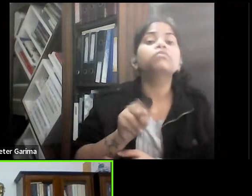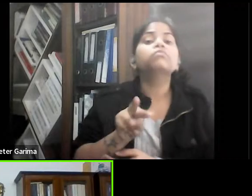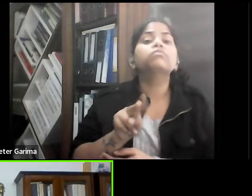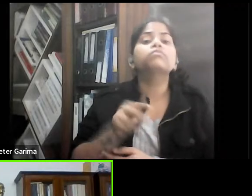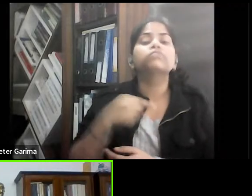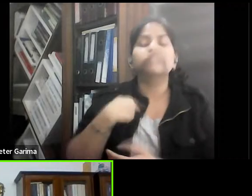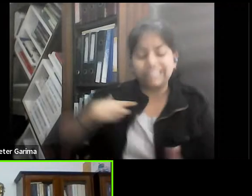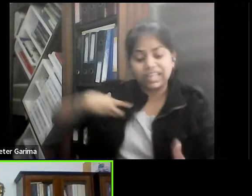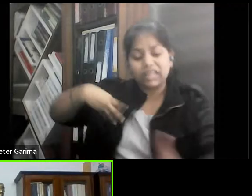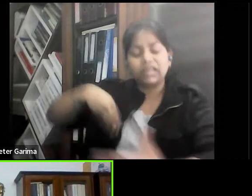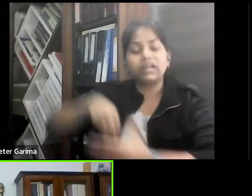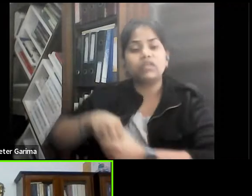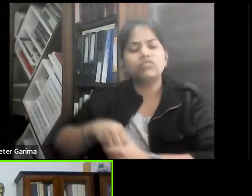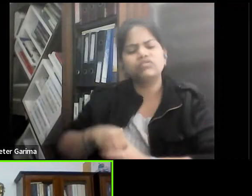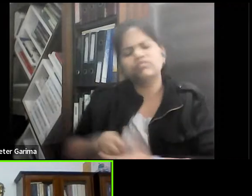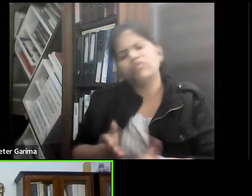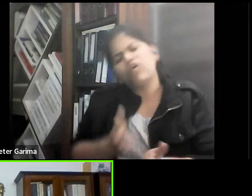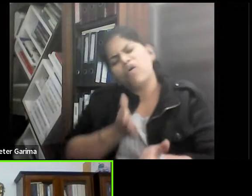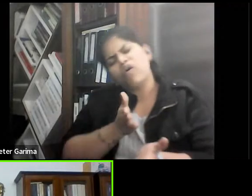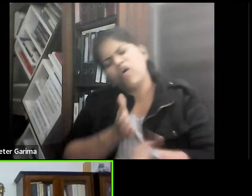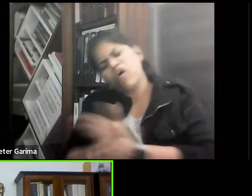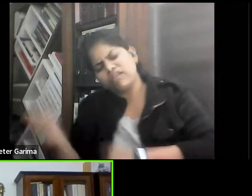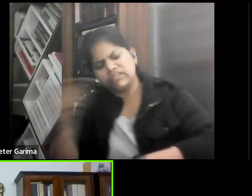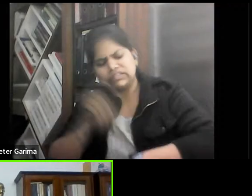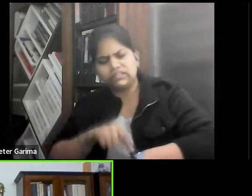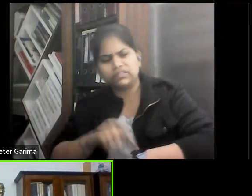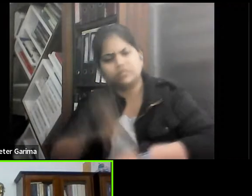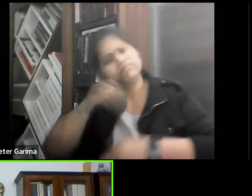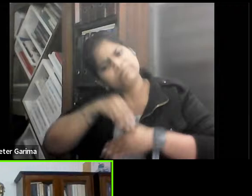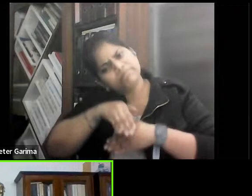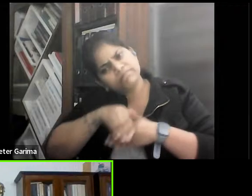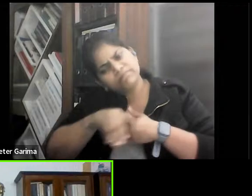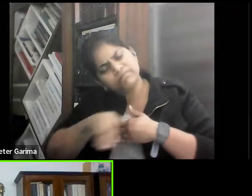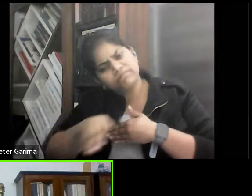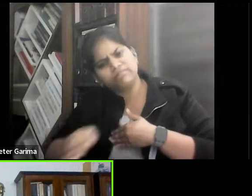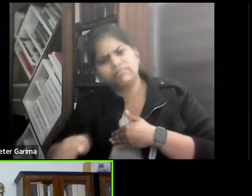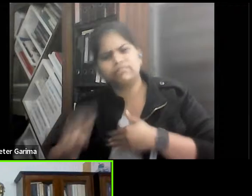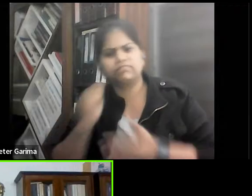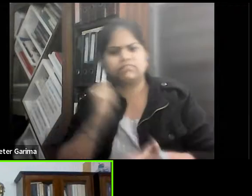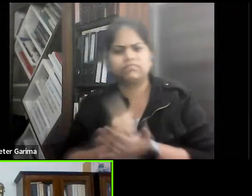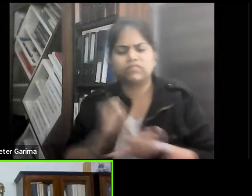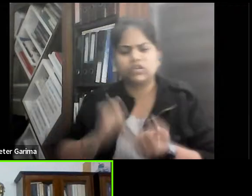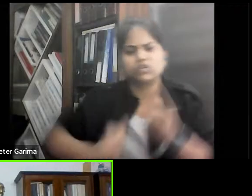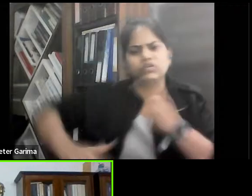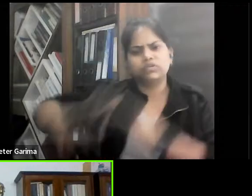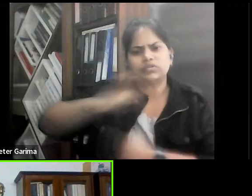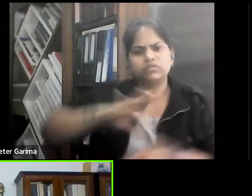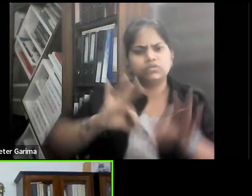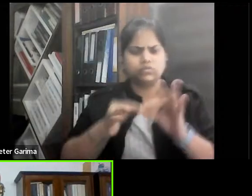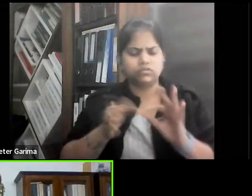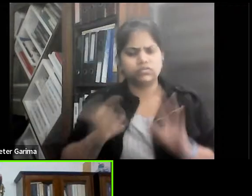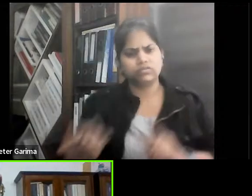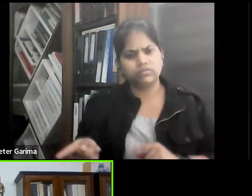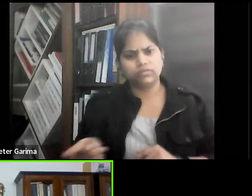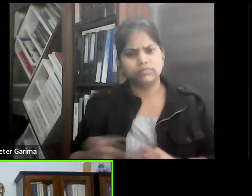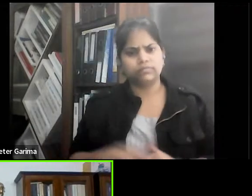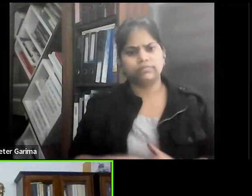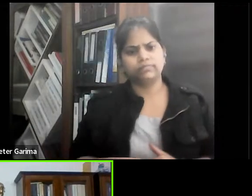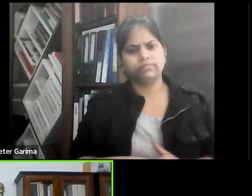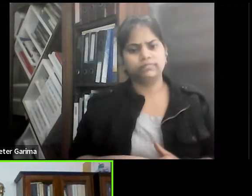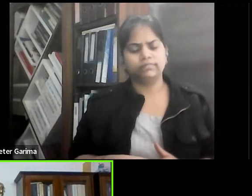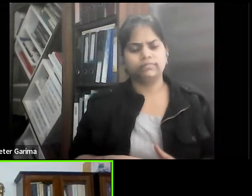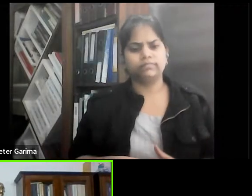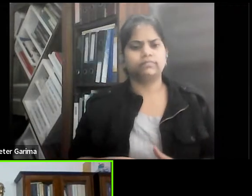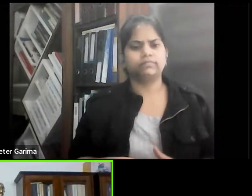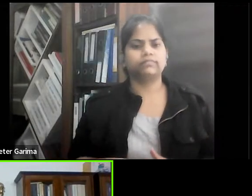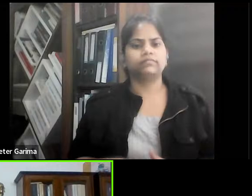at all times in all in all social setups. Right. So